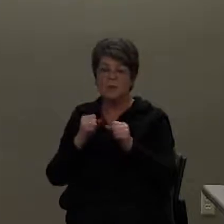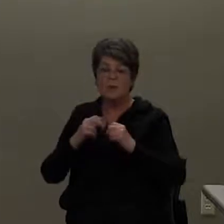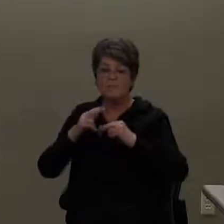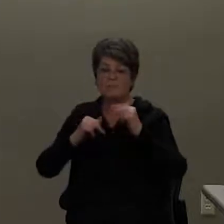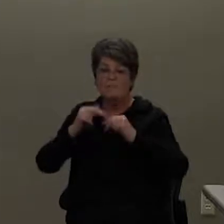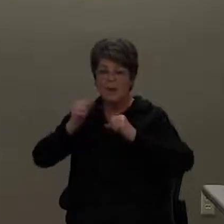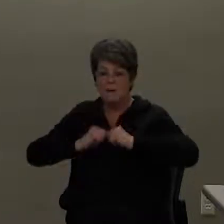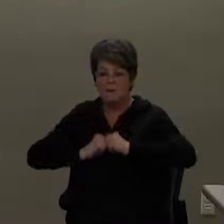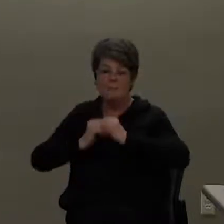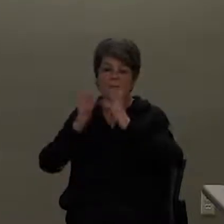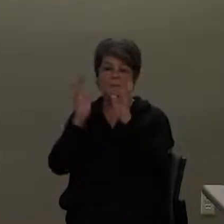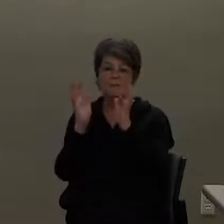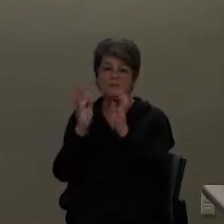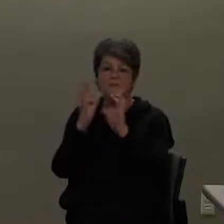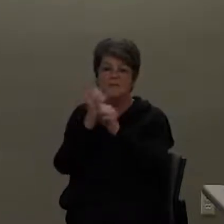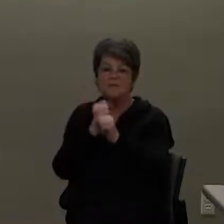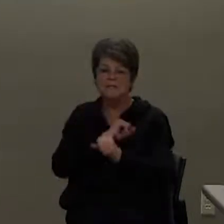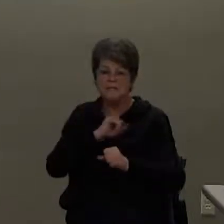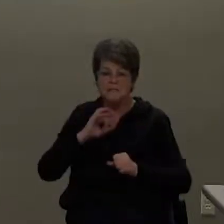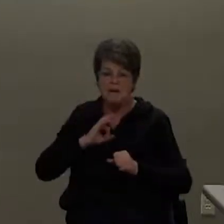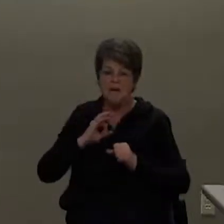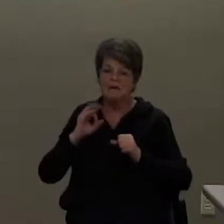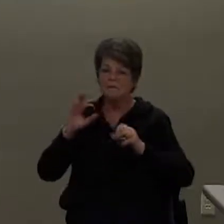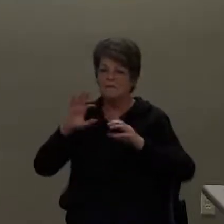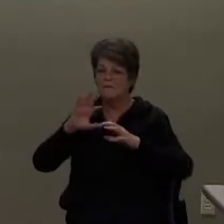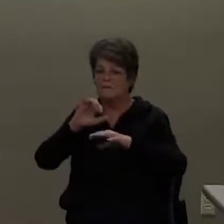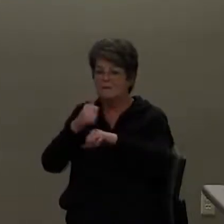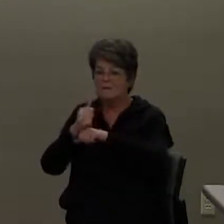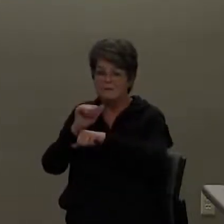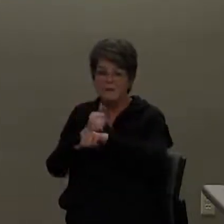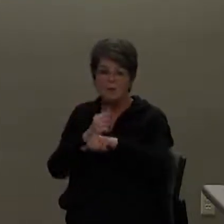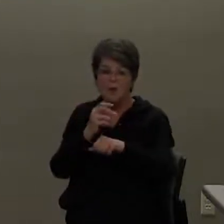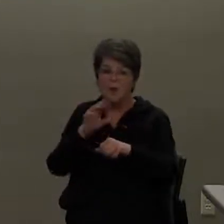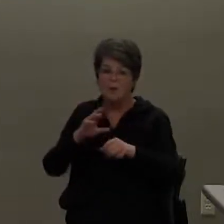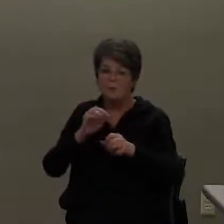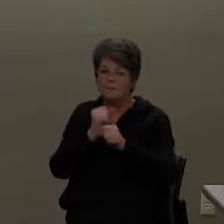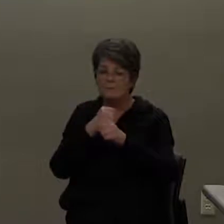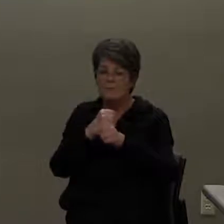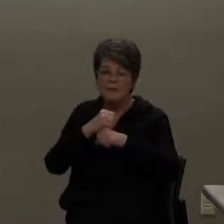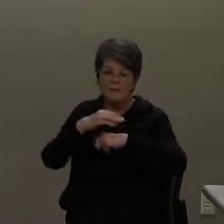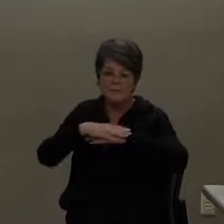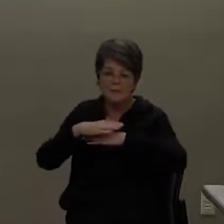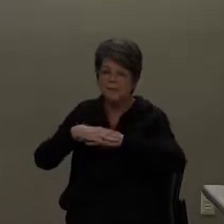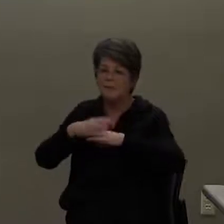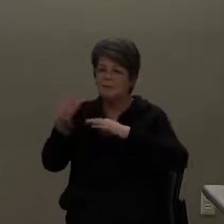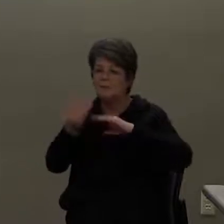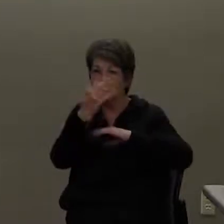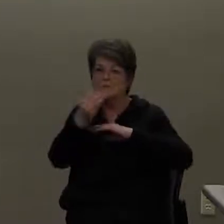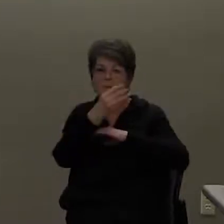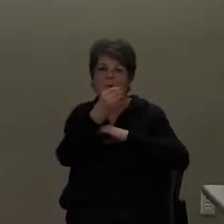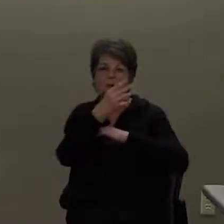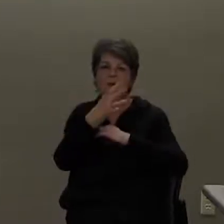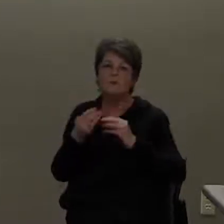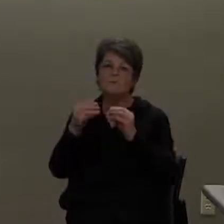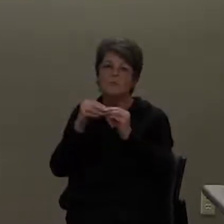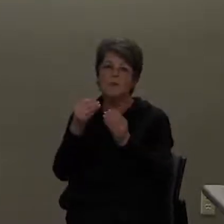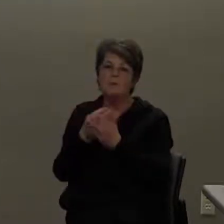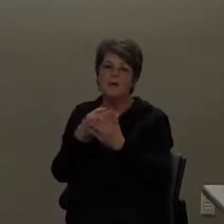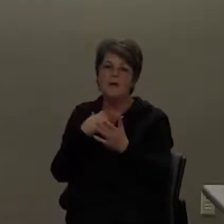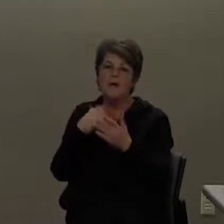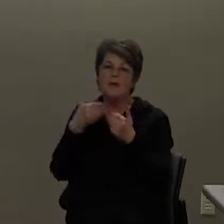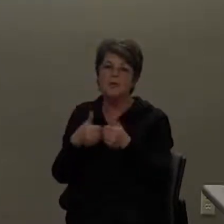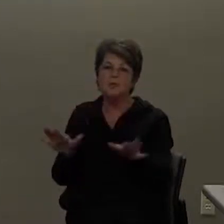staff on board and producing my widgets or crunching my tables and making my PowerPoint presentations, the more money I